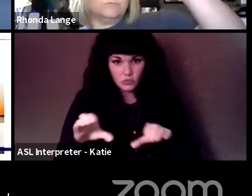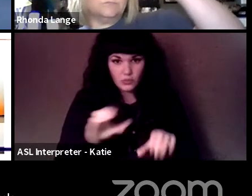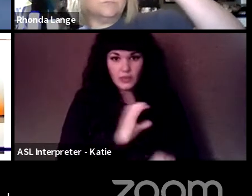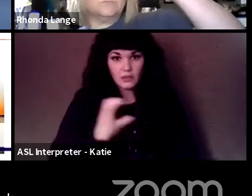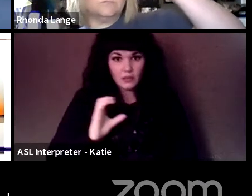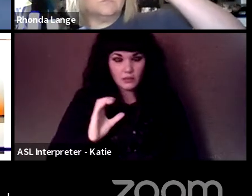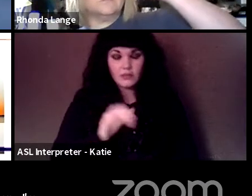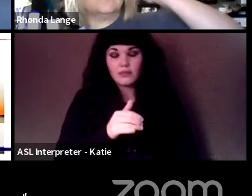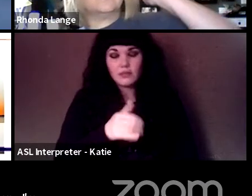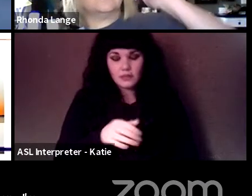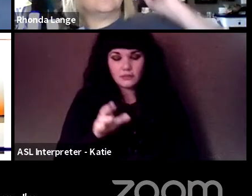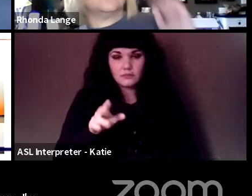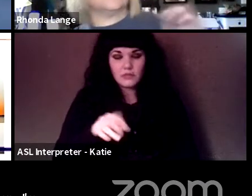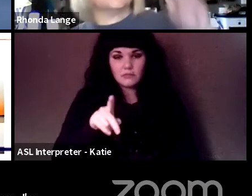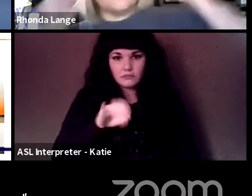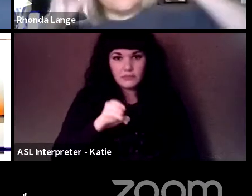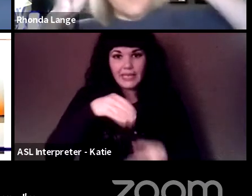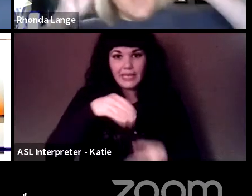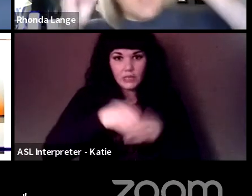and then Commissioner Clark.